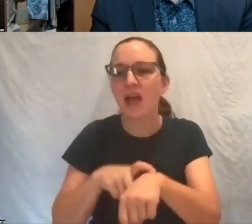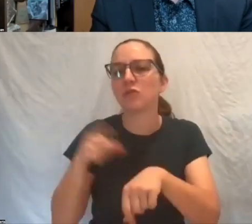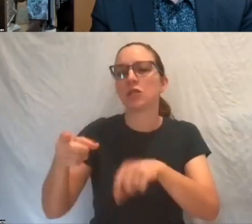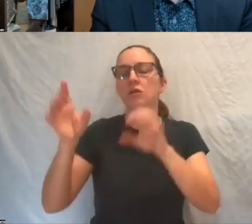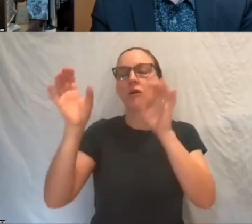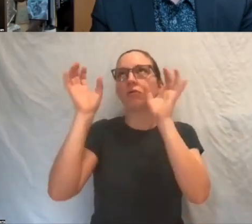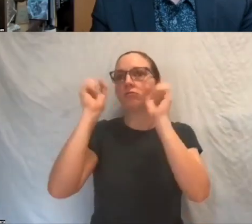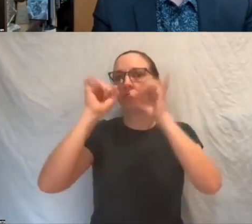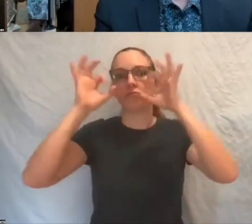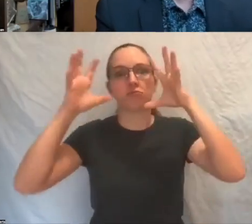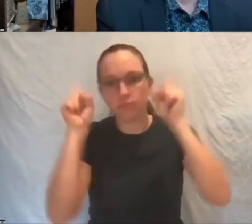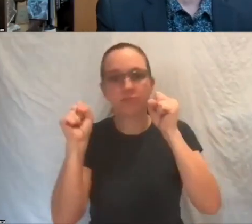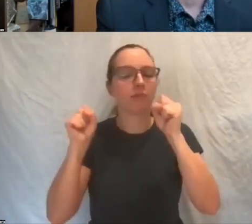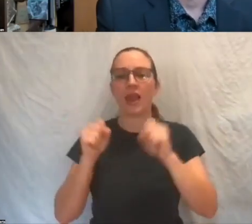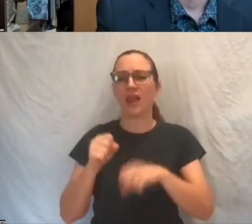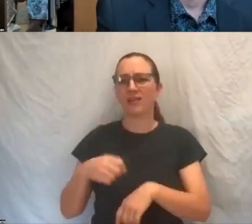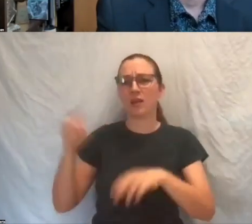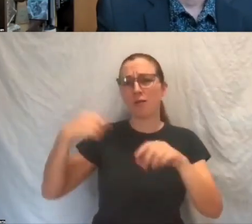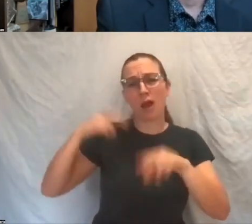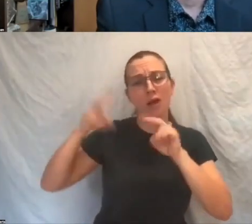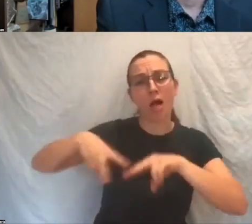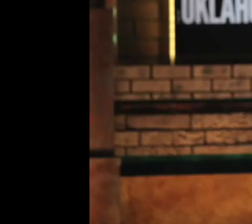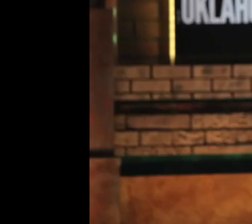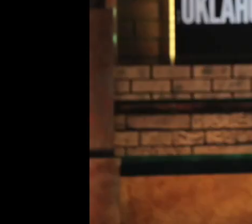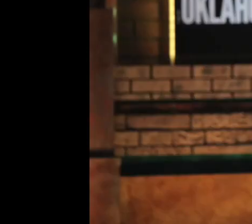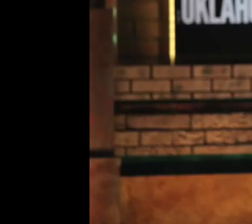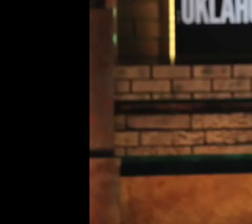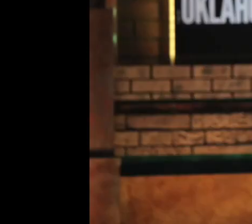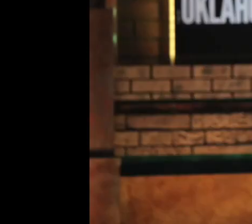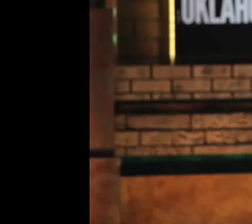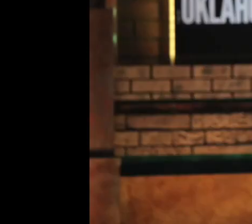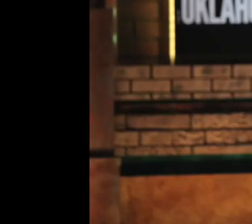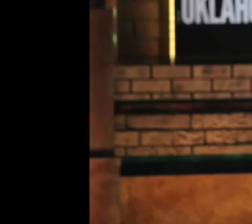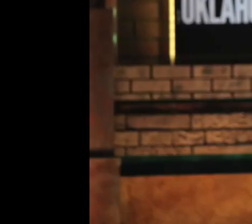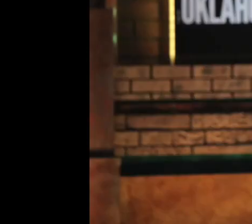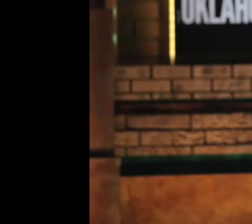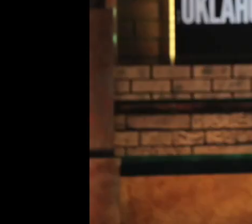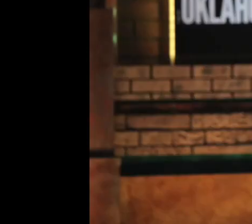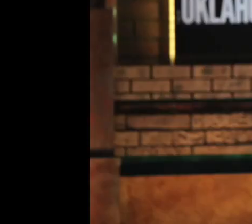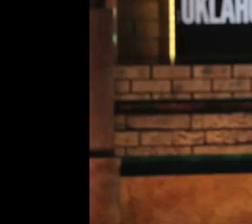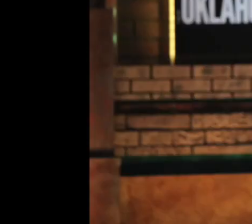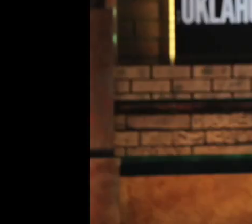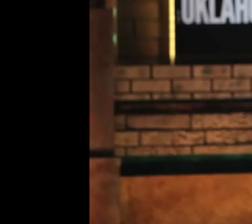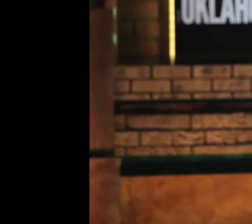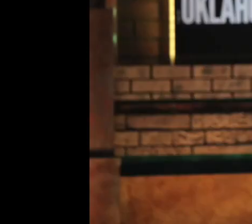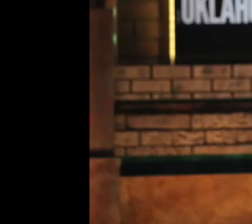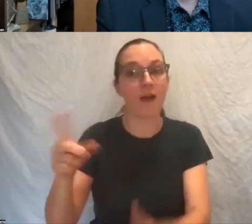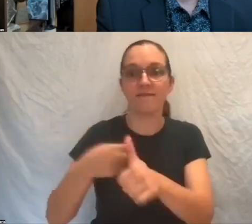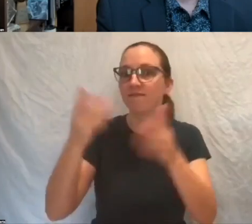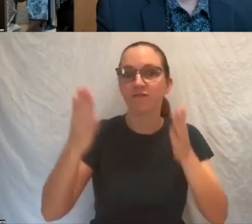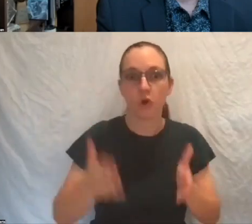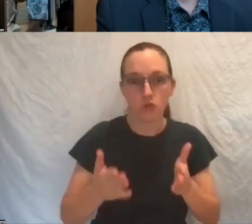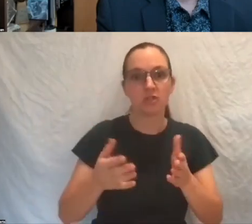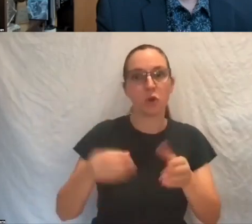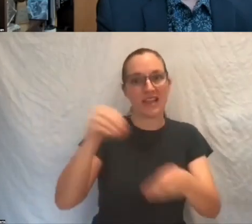incredible. I have looked up to her for years. Ali Stroker, incredible. First person in a wheelchair to win a